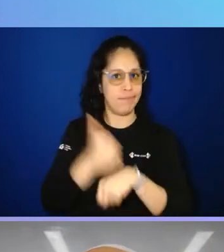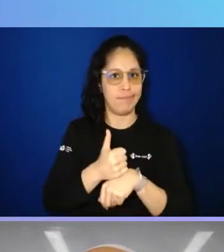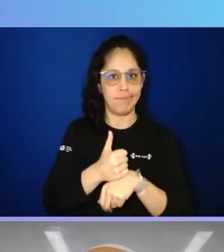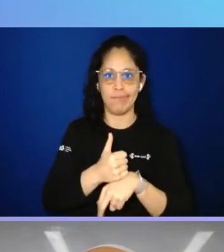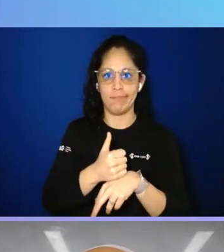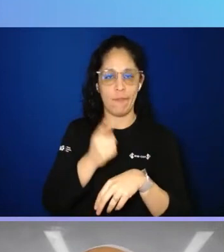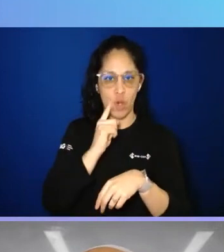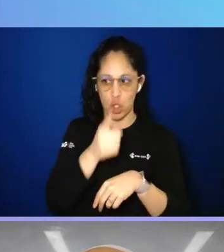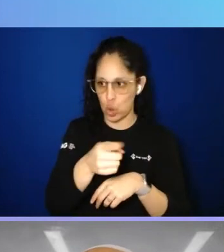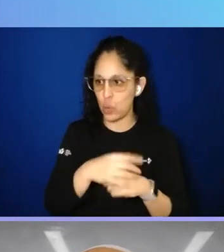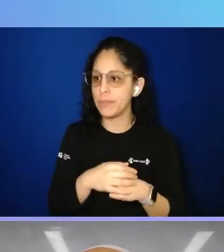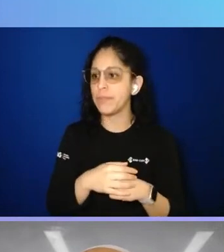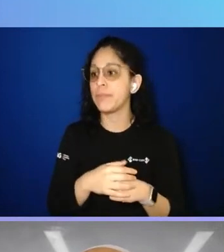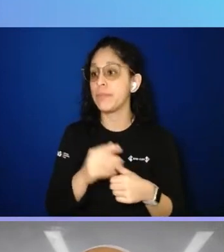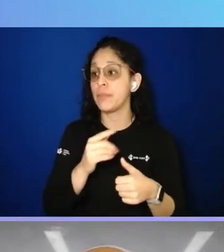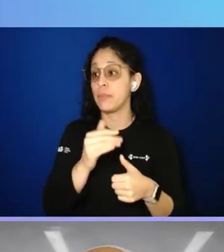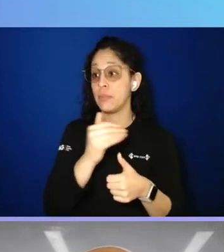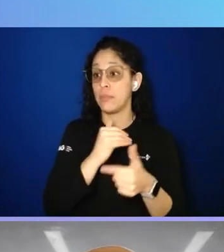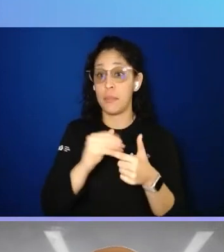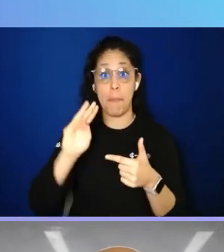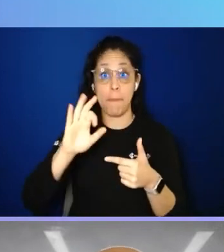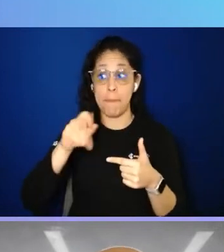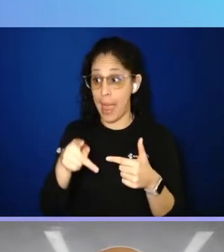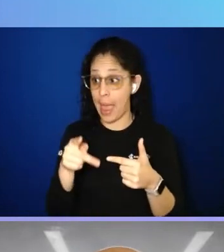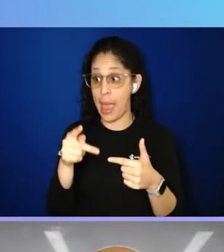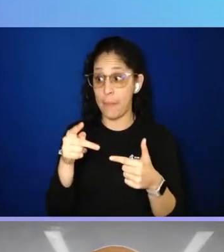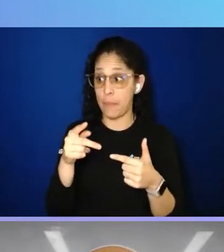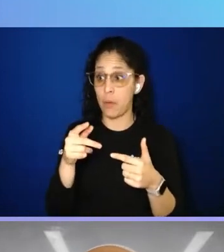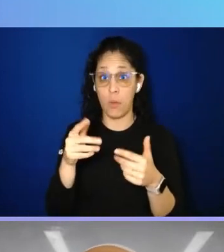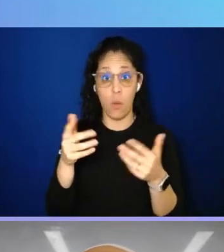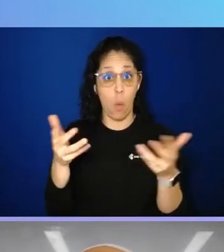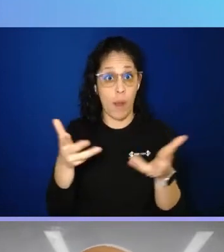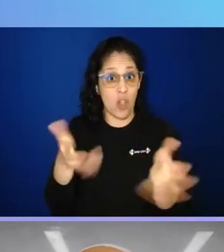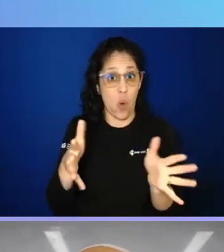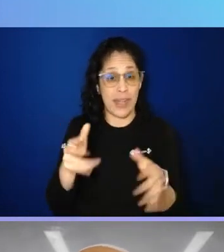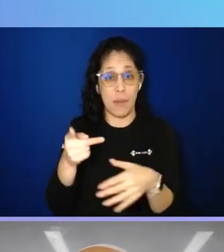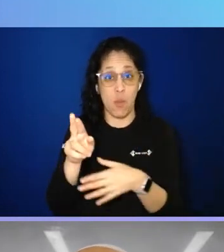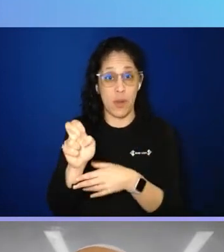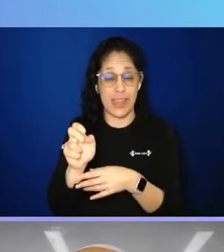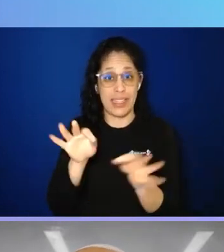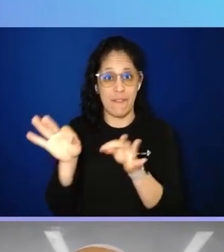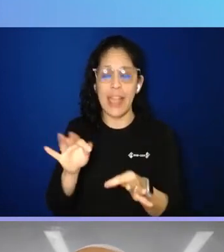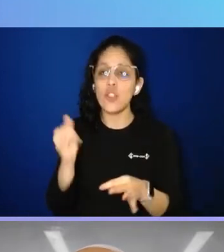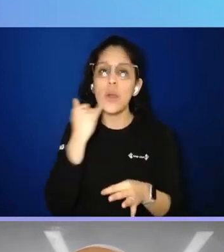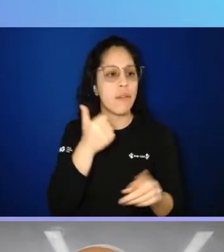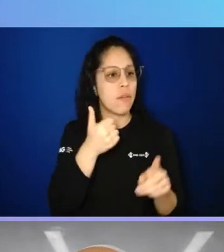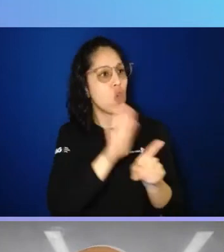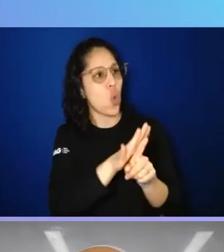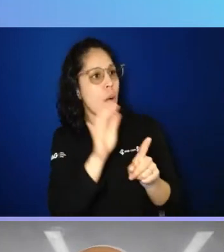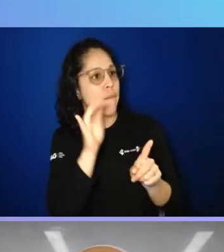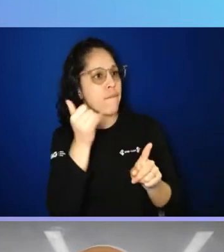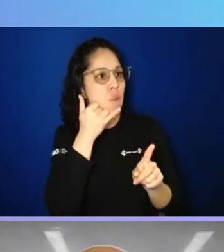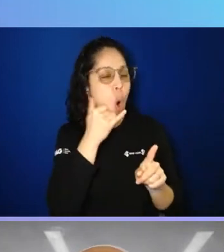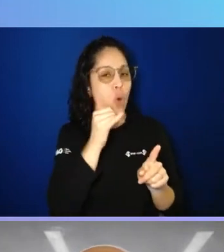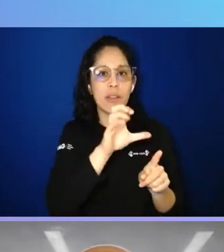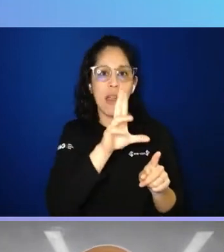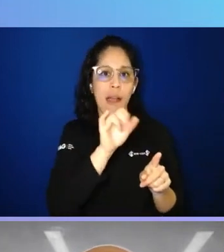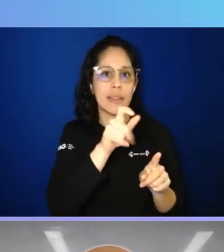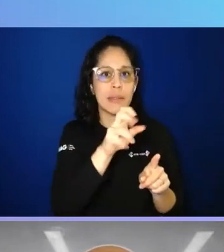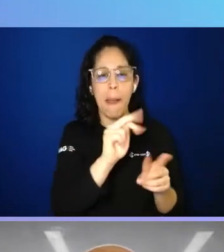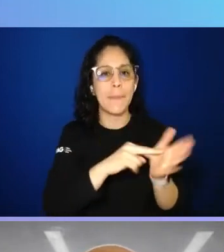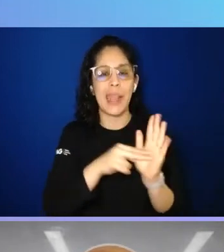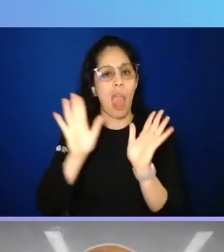predefined ones if you have a custom font. So using a custom font is not an excuse for not implementing dynamic type. You can do it as